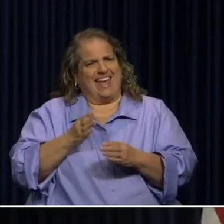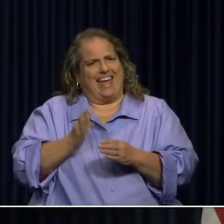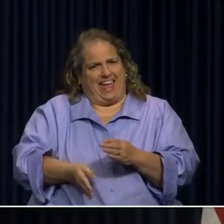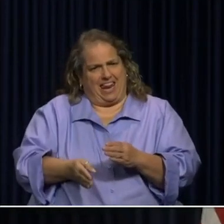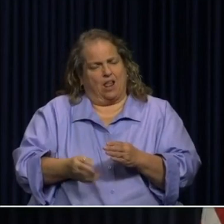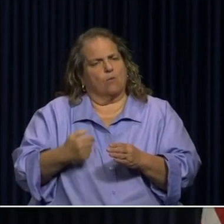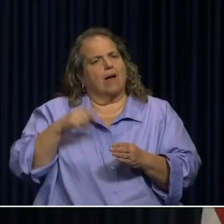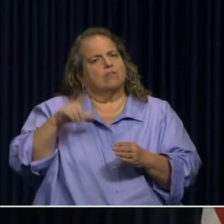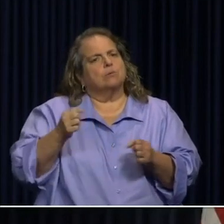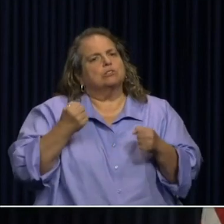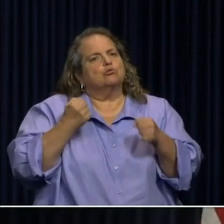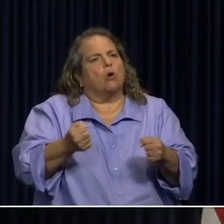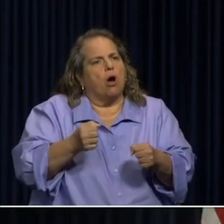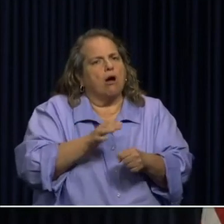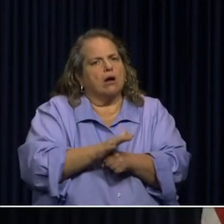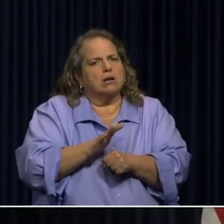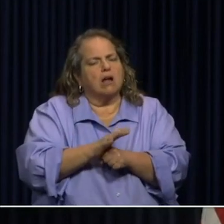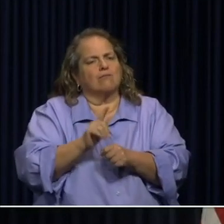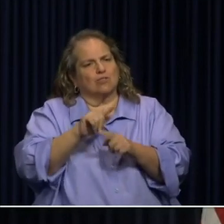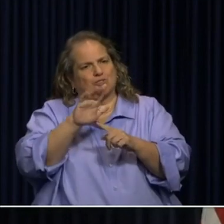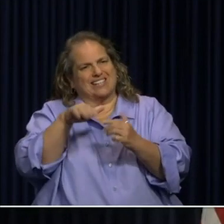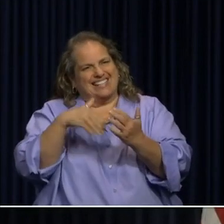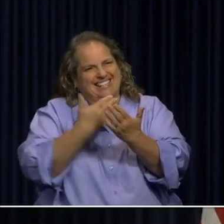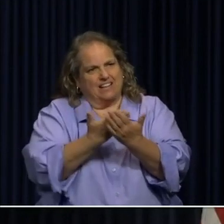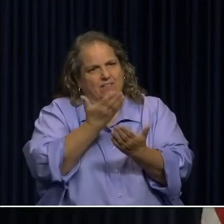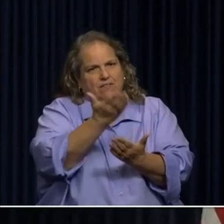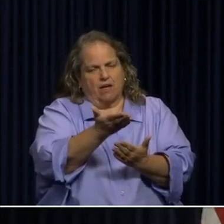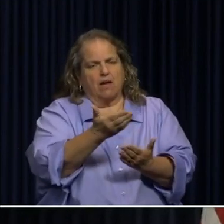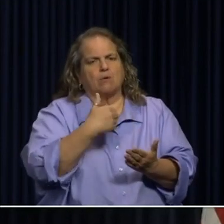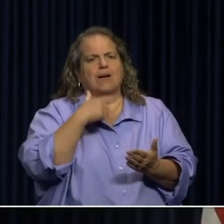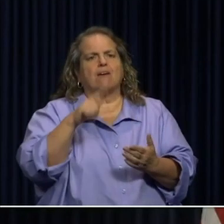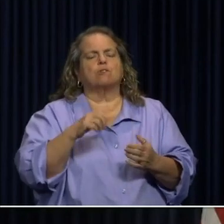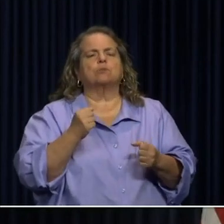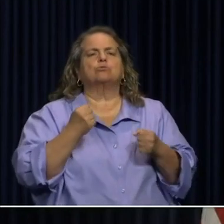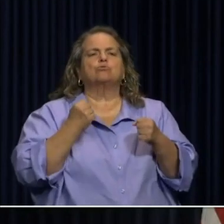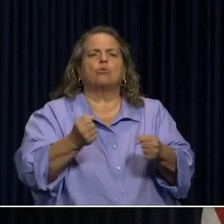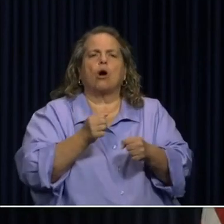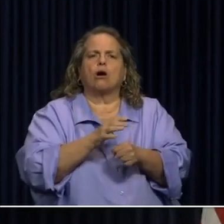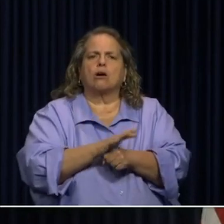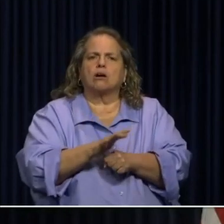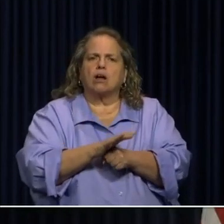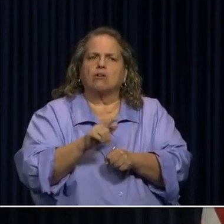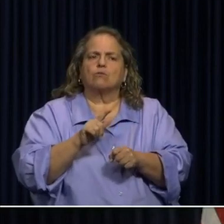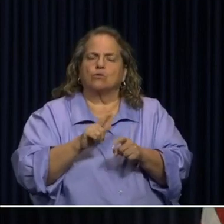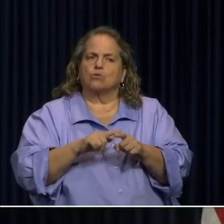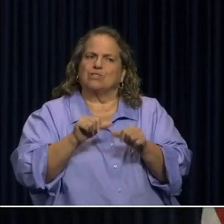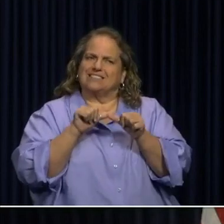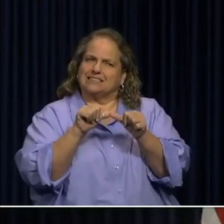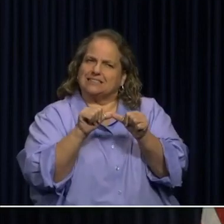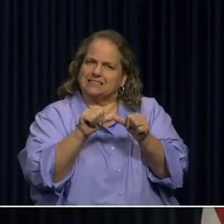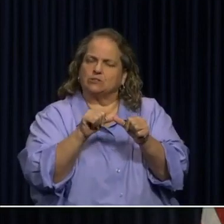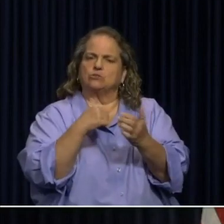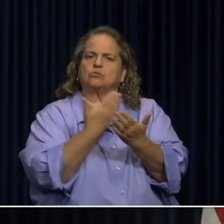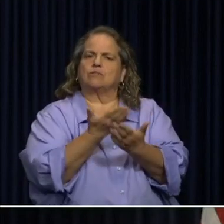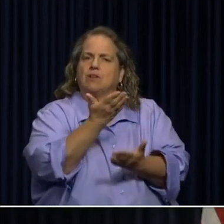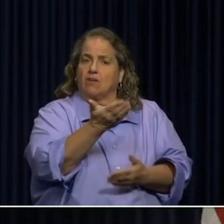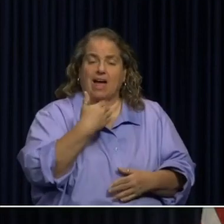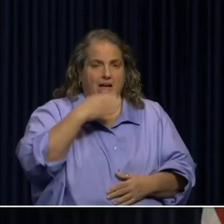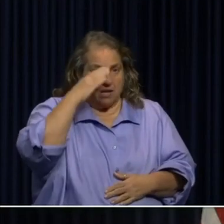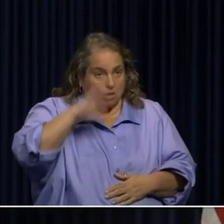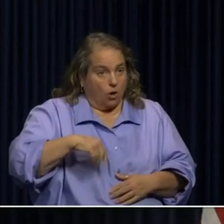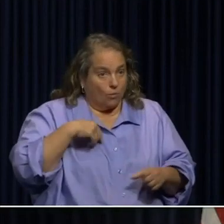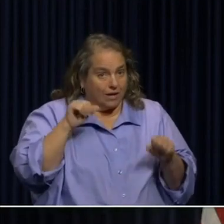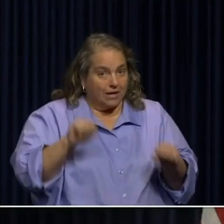enough to get there, and we have to be resilient enough to get there. I absolutely know that we can do it, and the way we